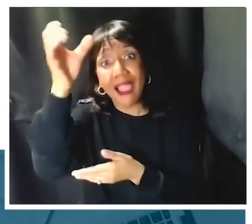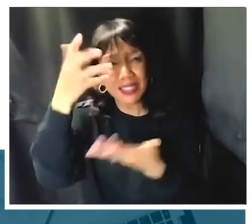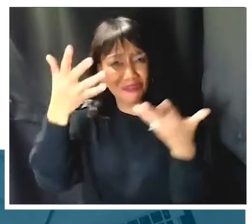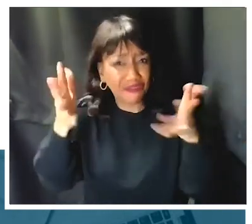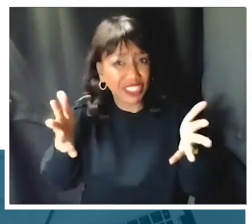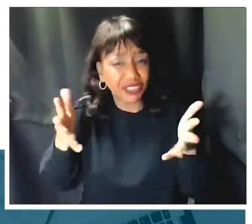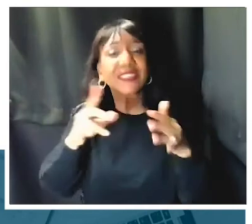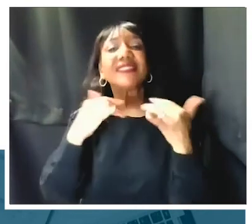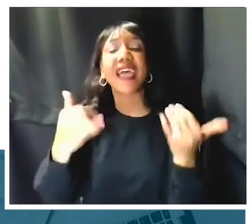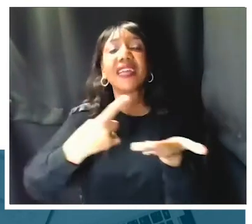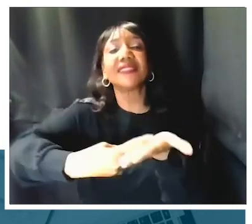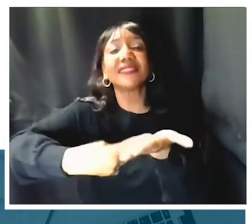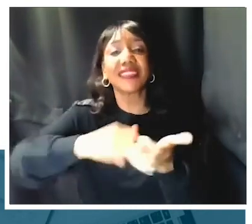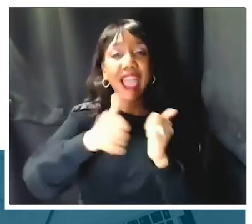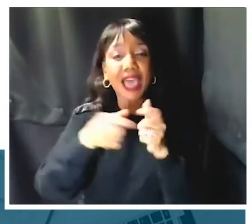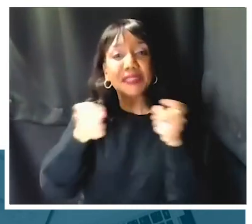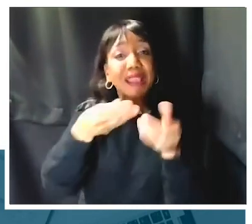your money through budgeting.